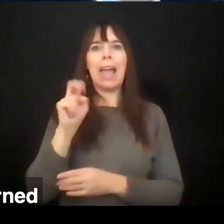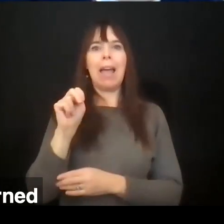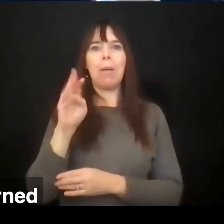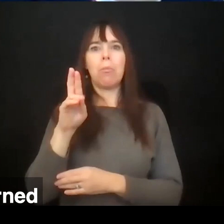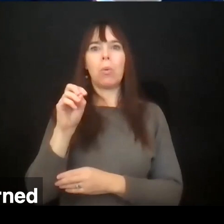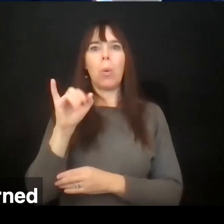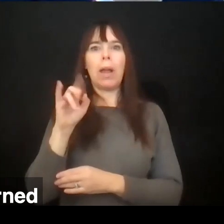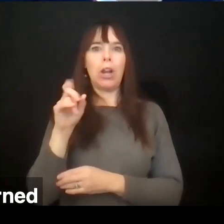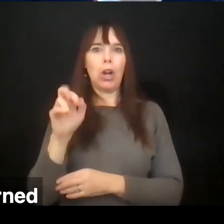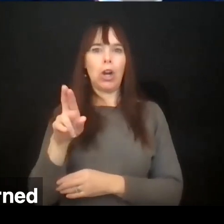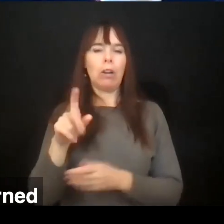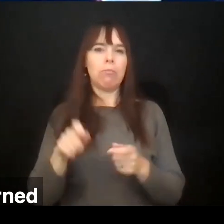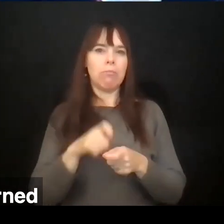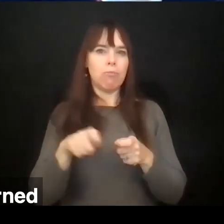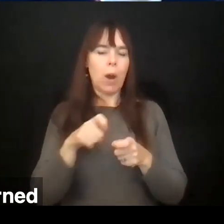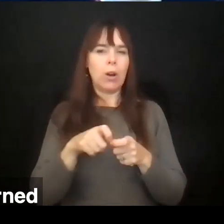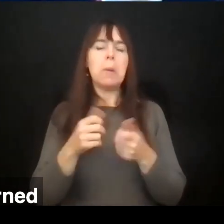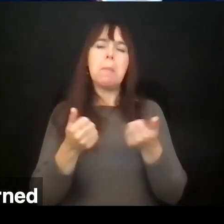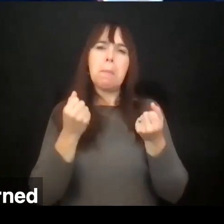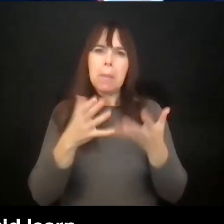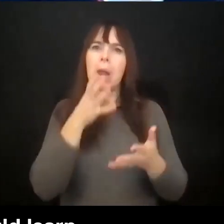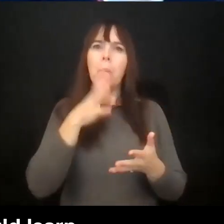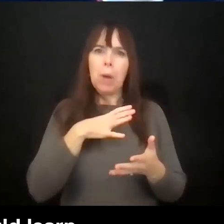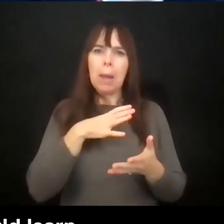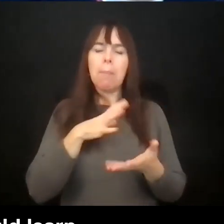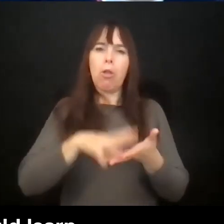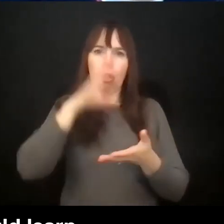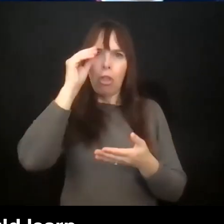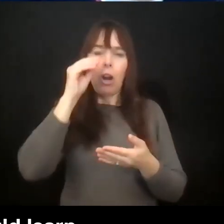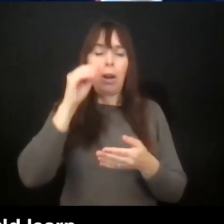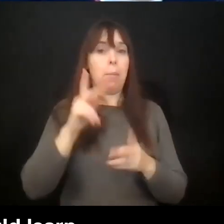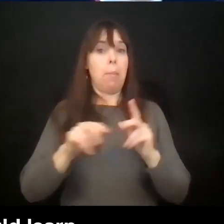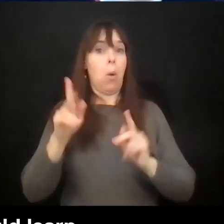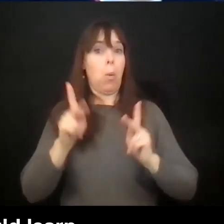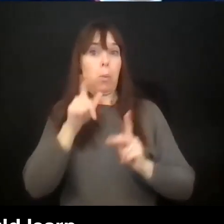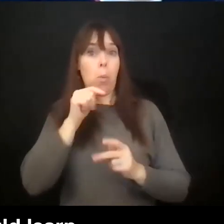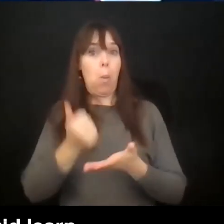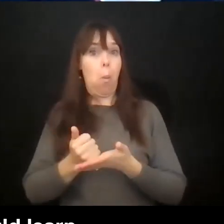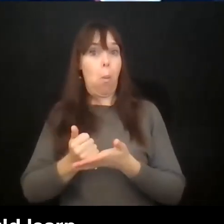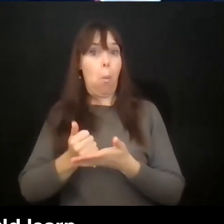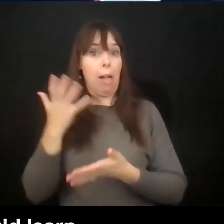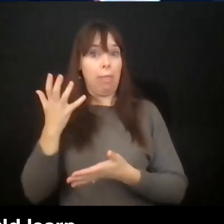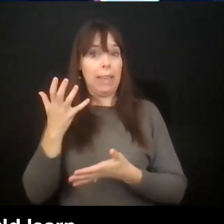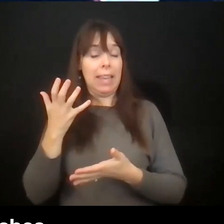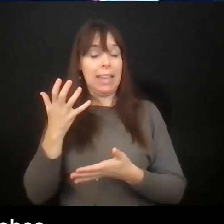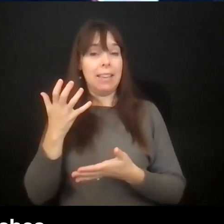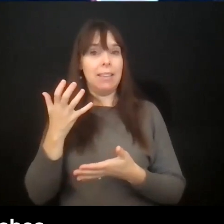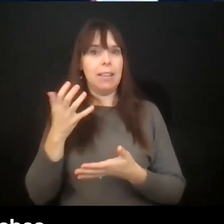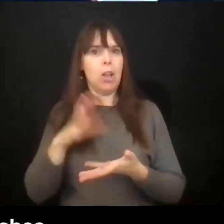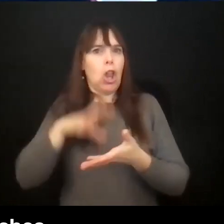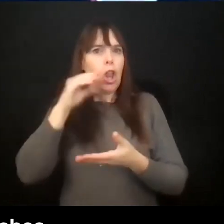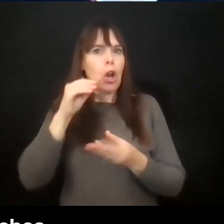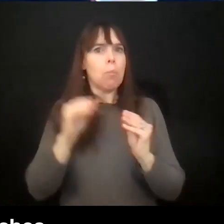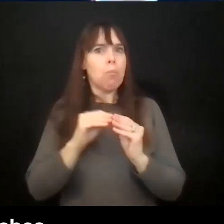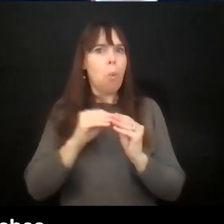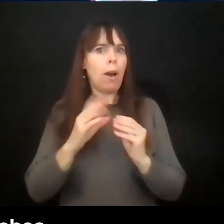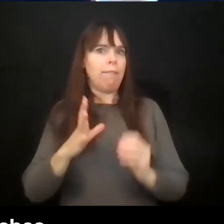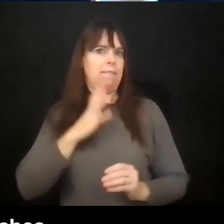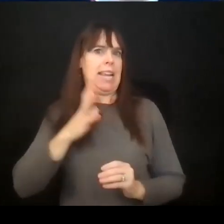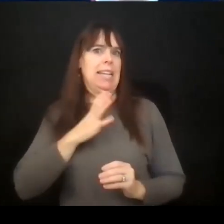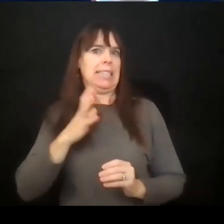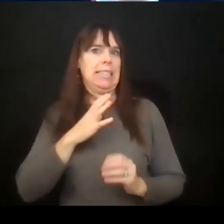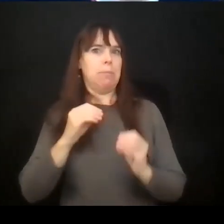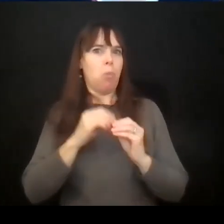Now, most women learned how to embroider. The wealthier women would learn some of the fancier